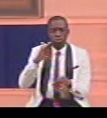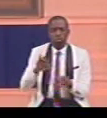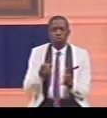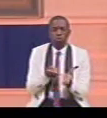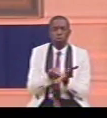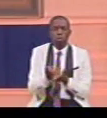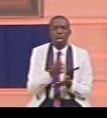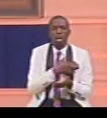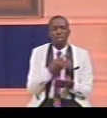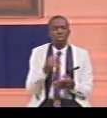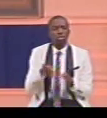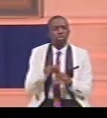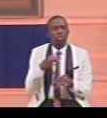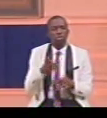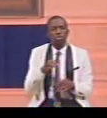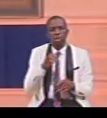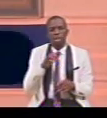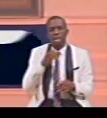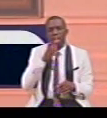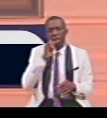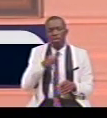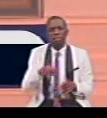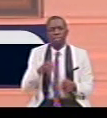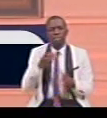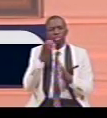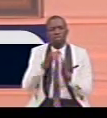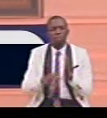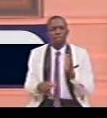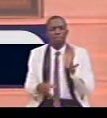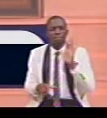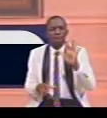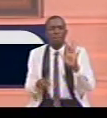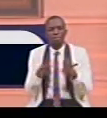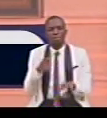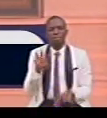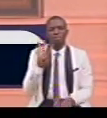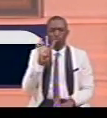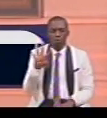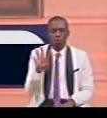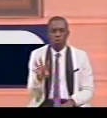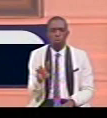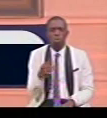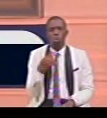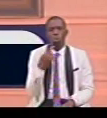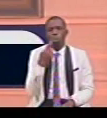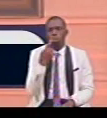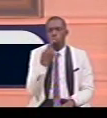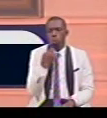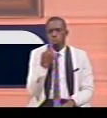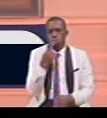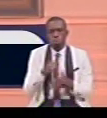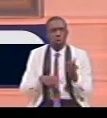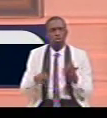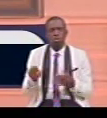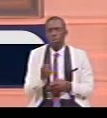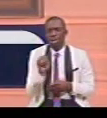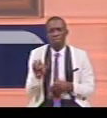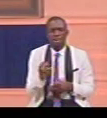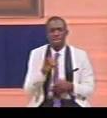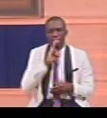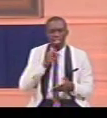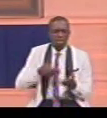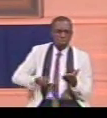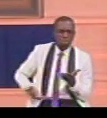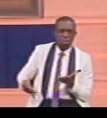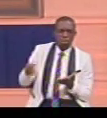a meeting from verse 4. chapter 5 verse 4 for whatsoever is born of God